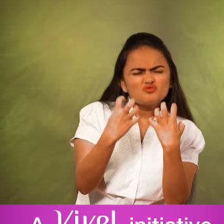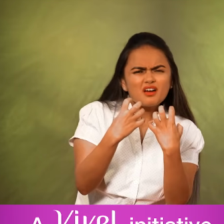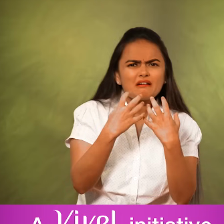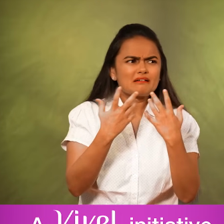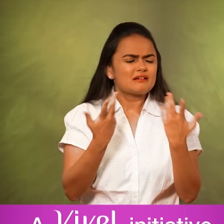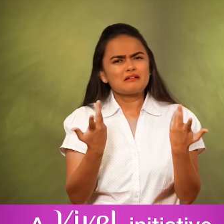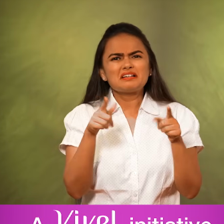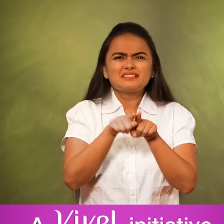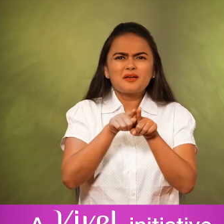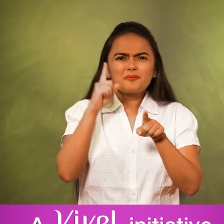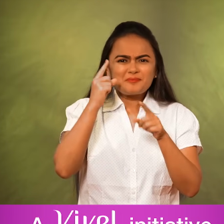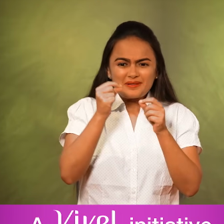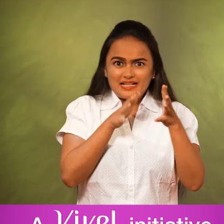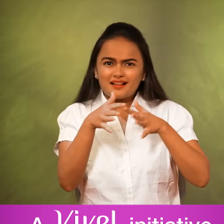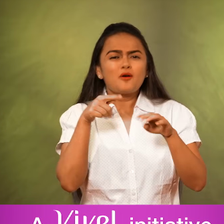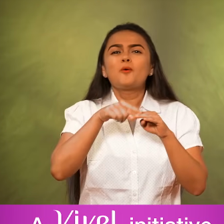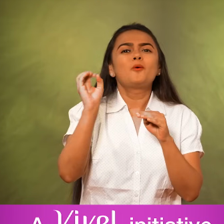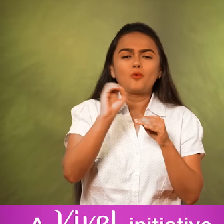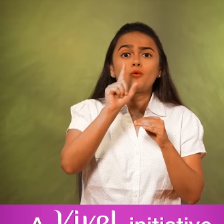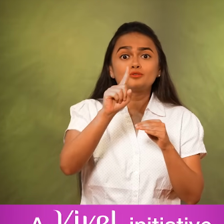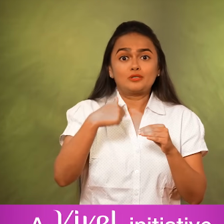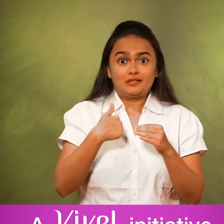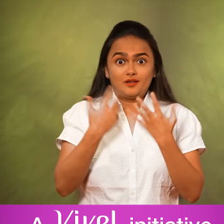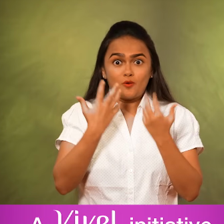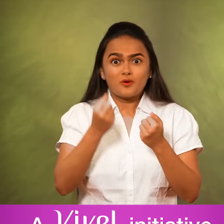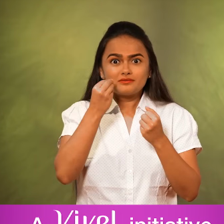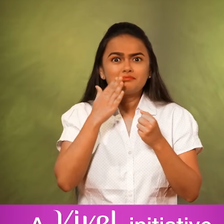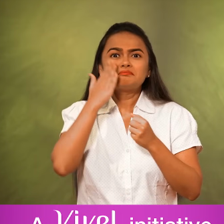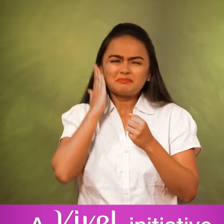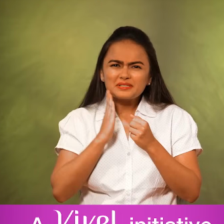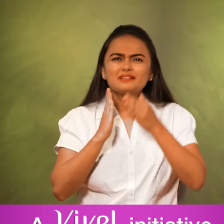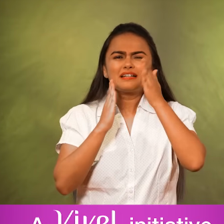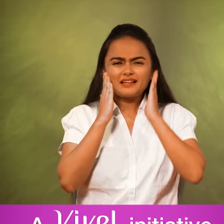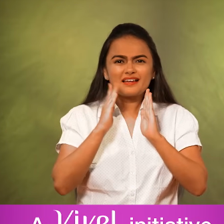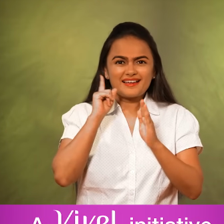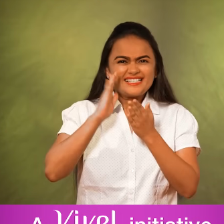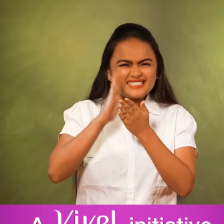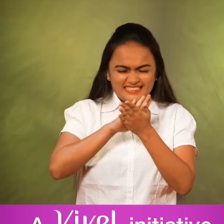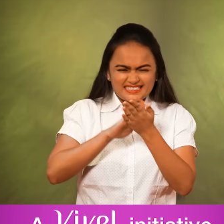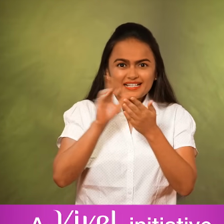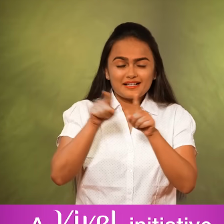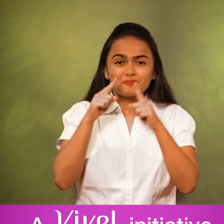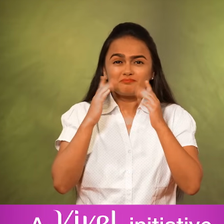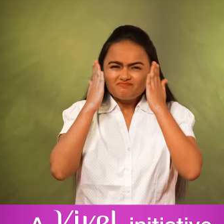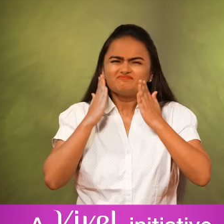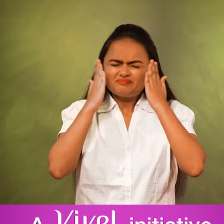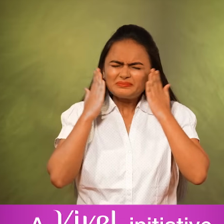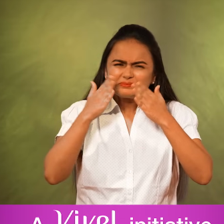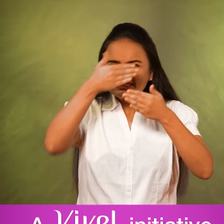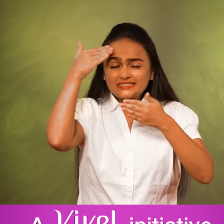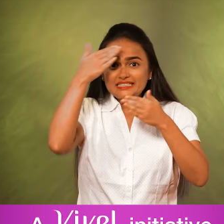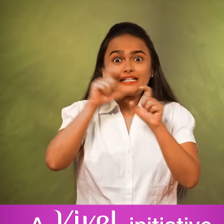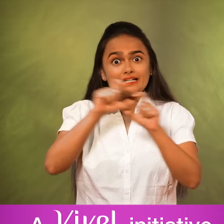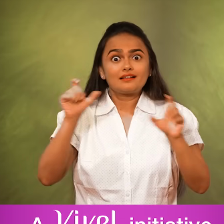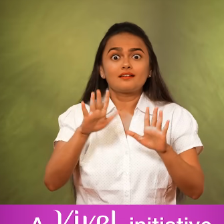properly and doesn't make it too dry and flaky at the same time. So I just like to go like this and like also